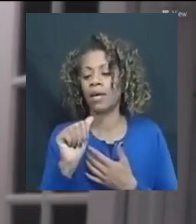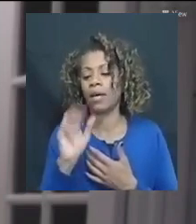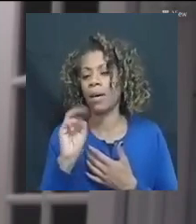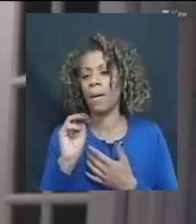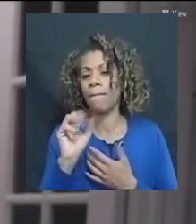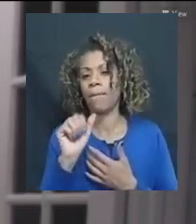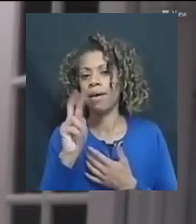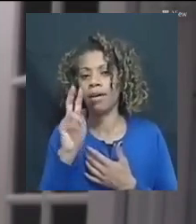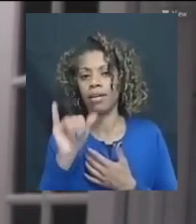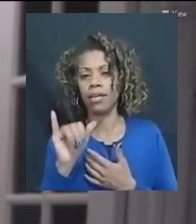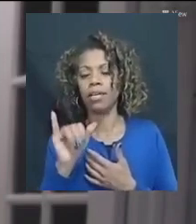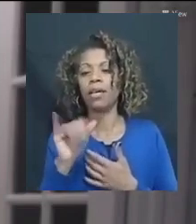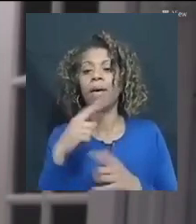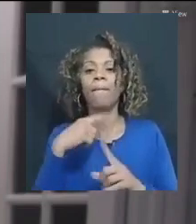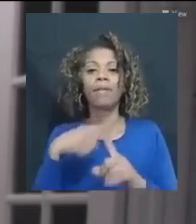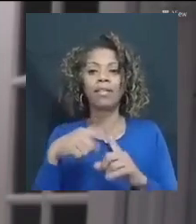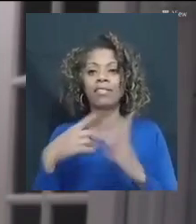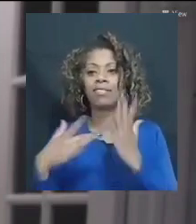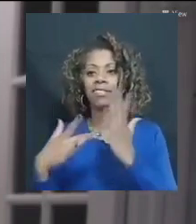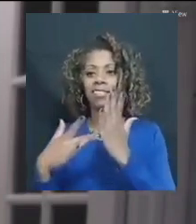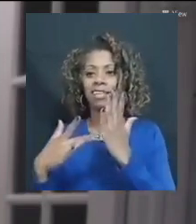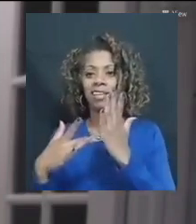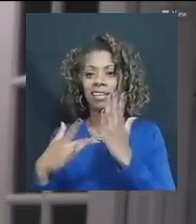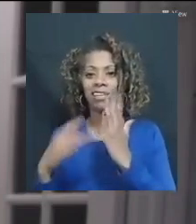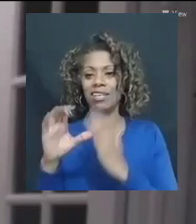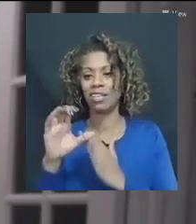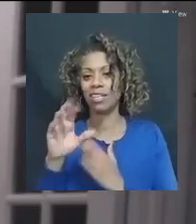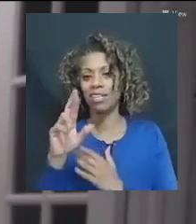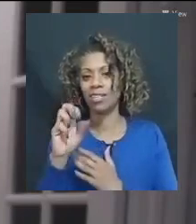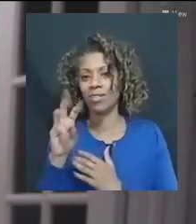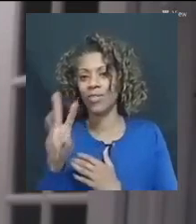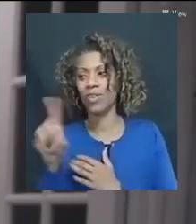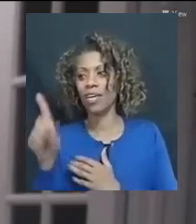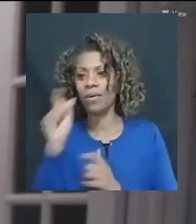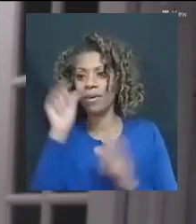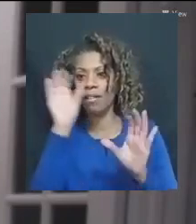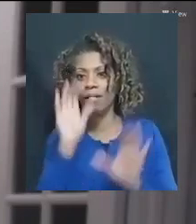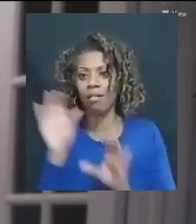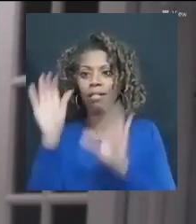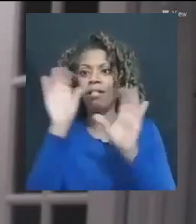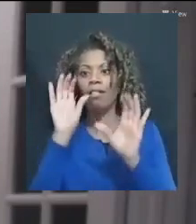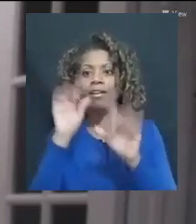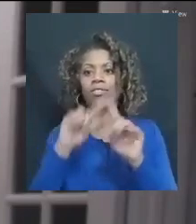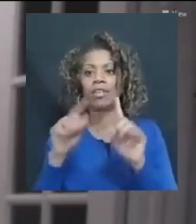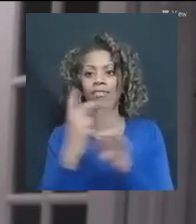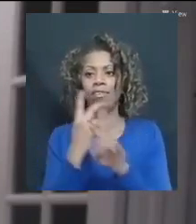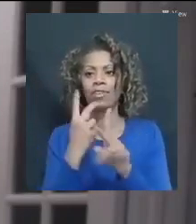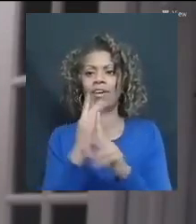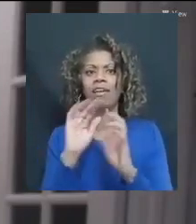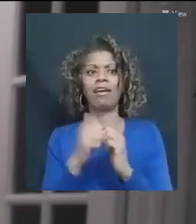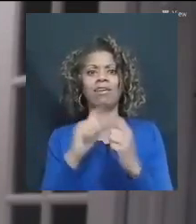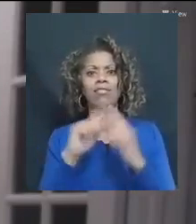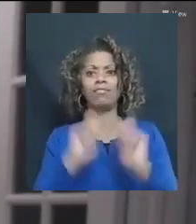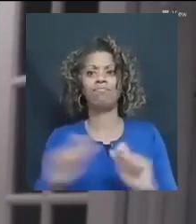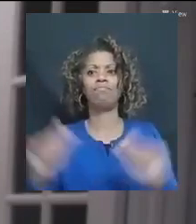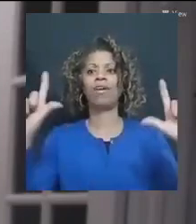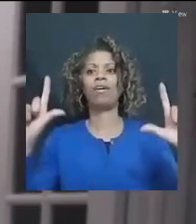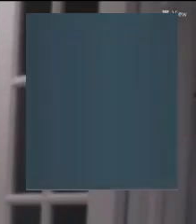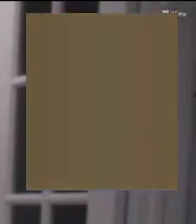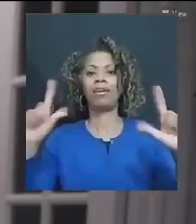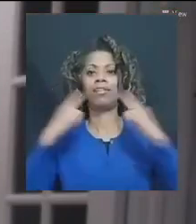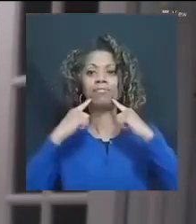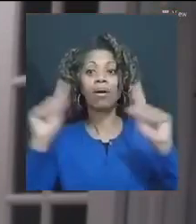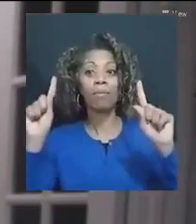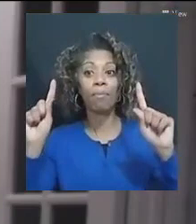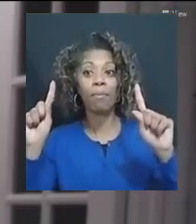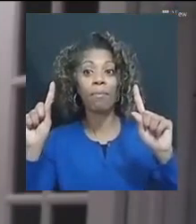well as the tech crew. We're all learning as we go. We were up late into the night trying to figure this all out, but hopefully it's going to go off without a hitch. But I would ask, granted, you know what,